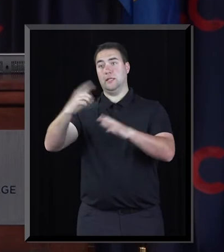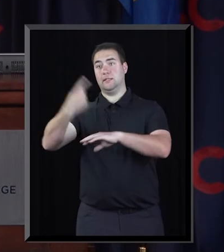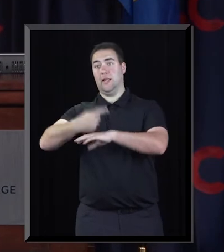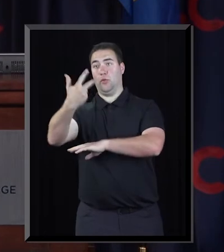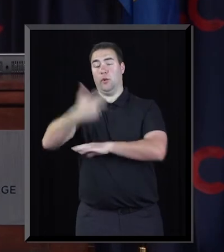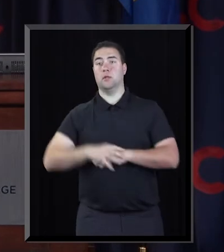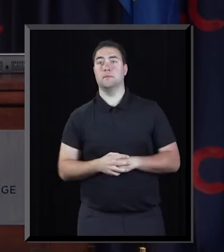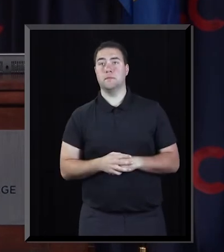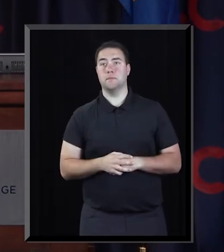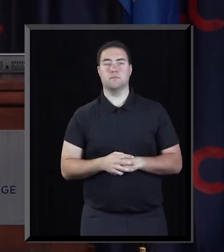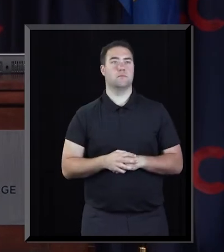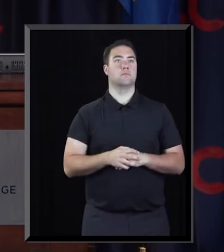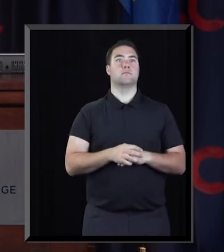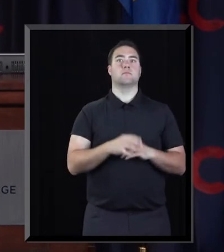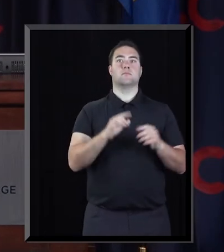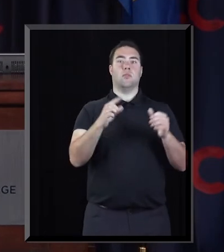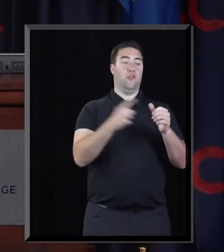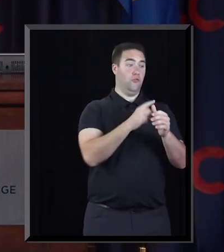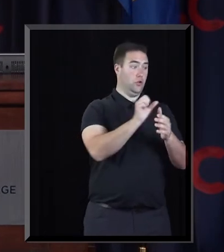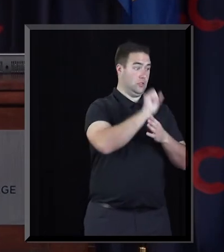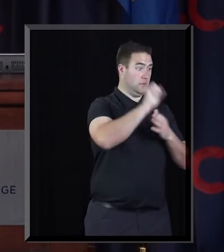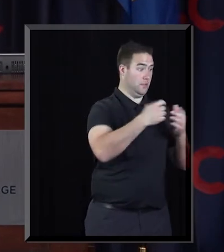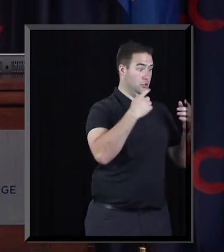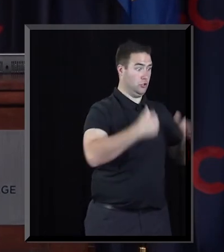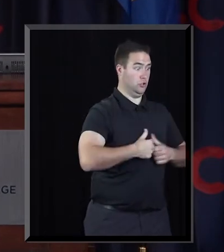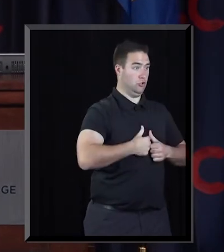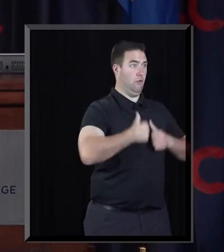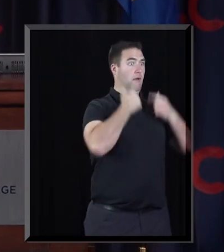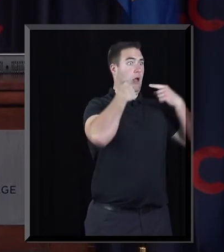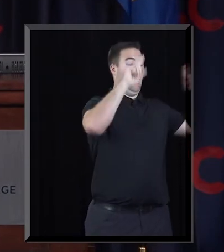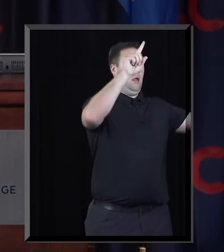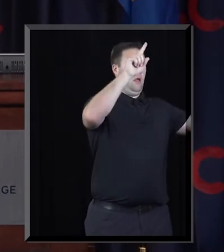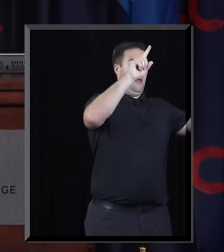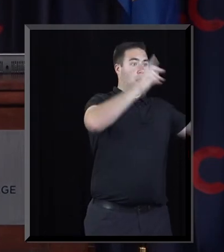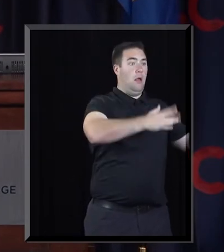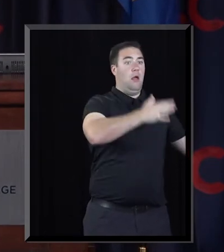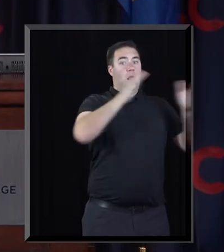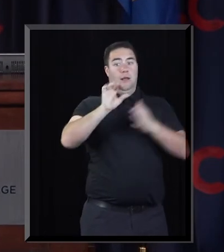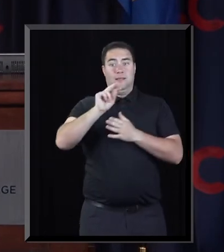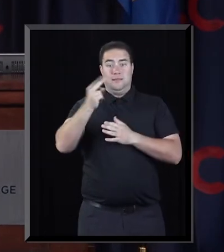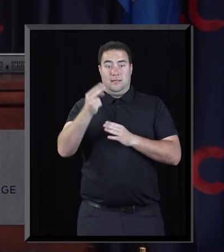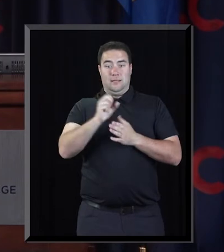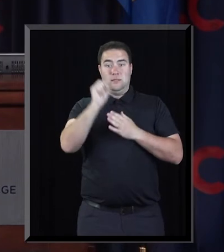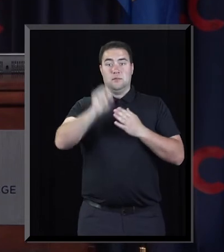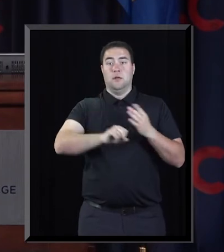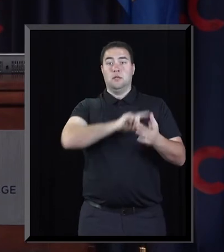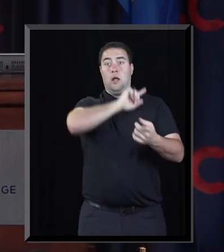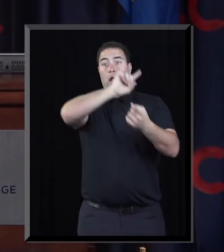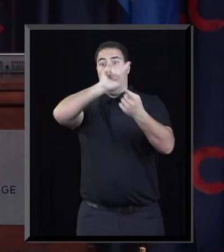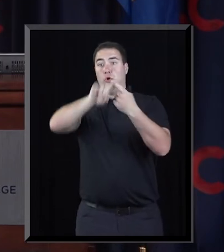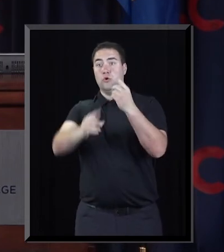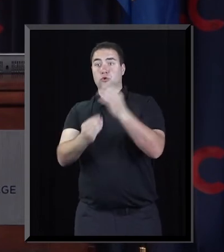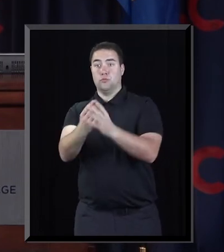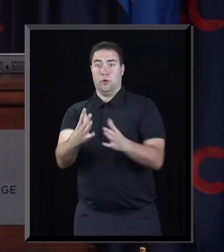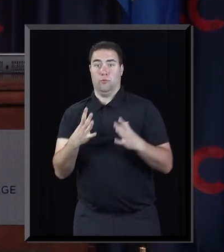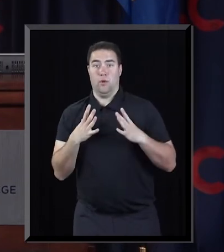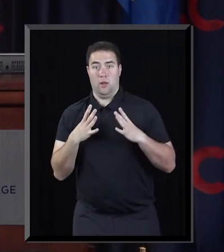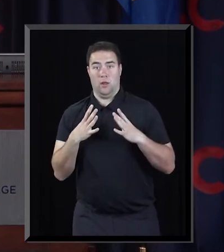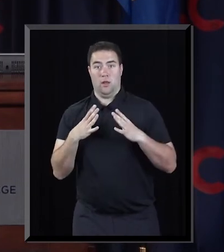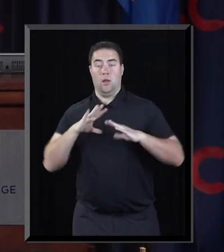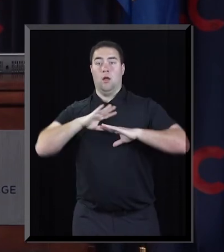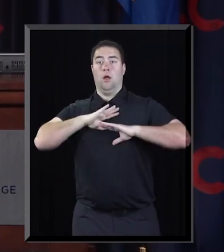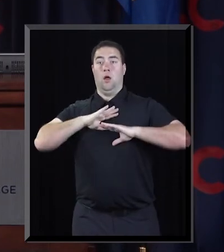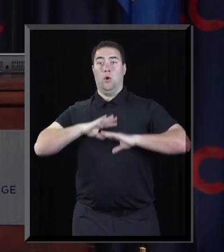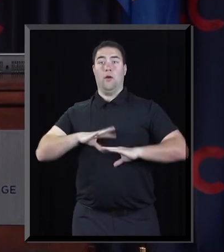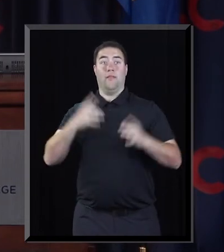So we survived the first semester and on to the second semester. Then we make it all the way to our much needed spring break. And wouldn't you know it, we found ourselves